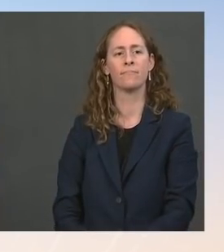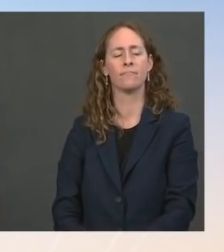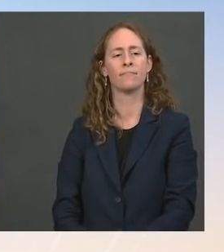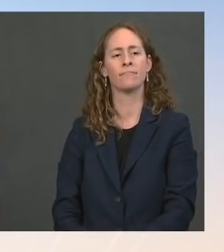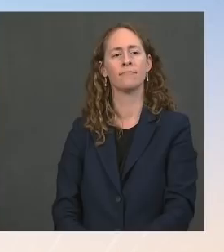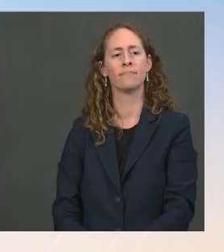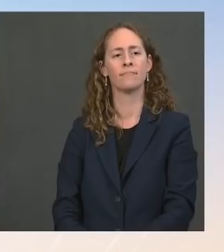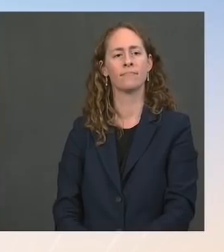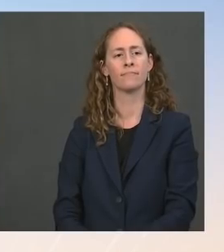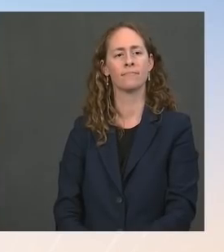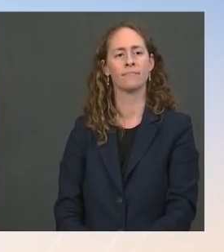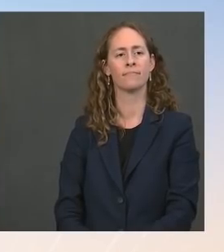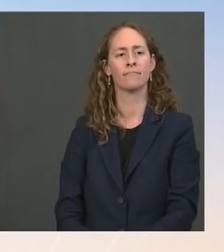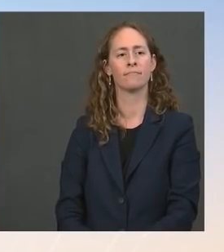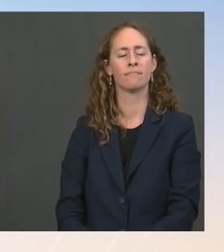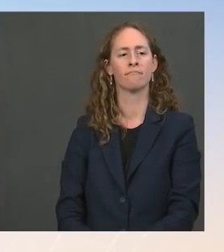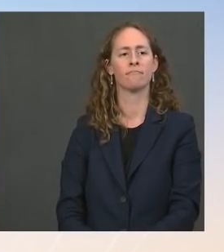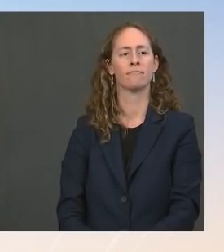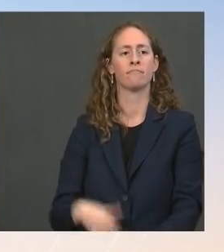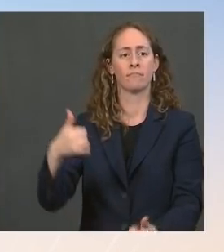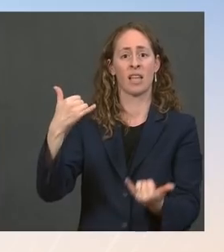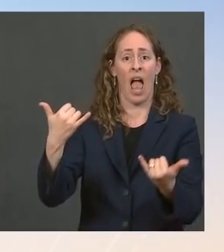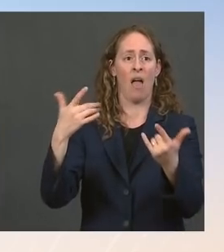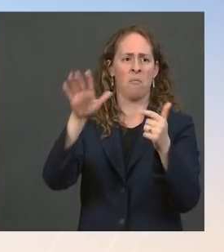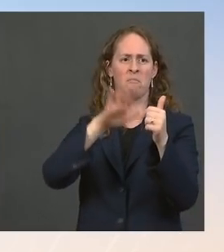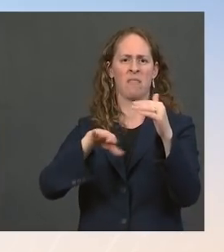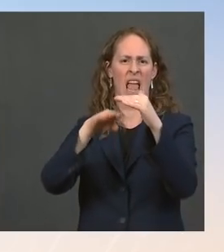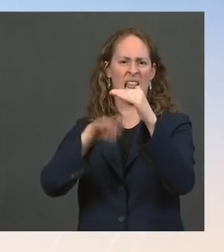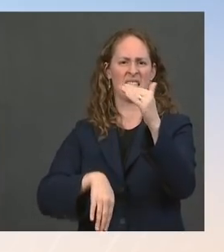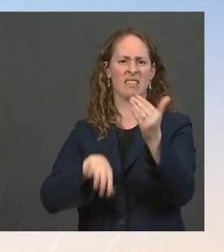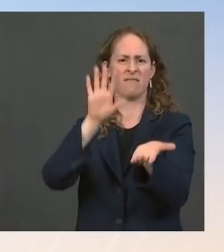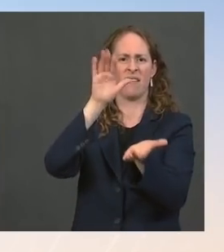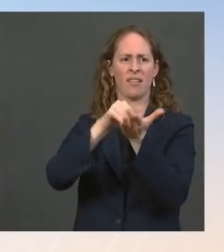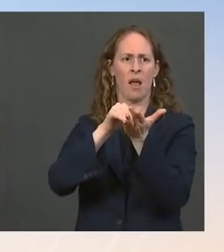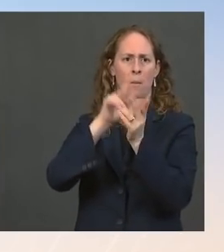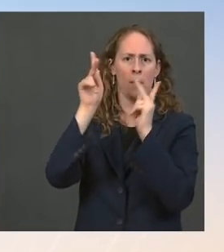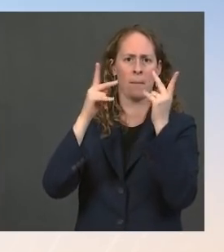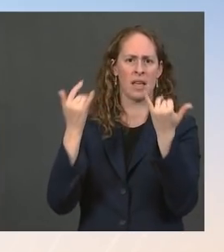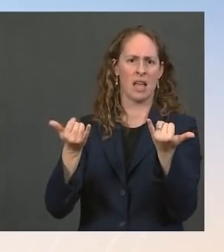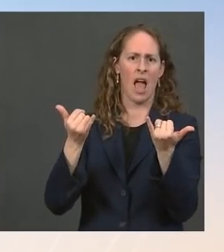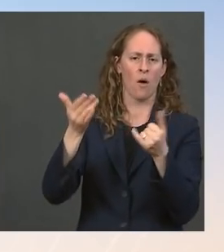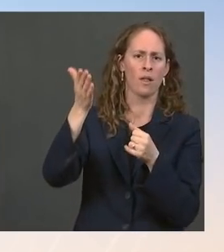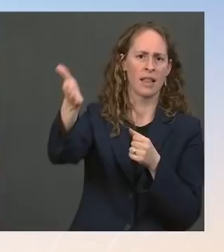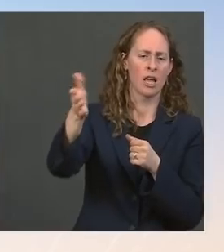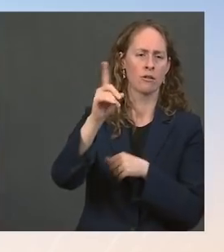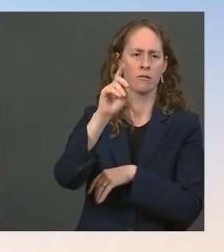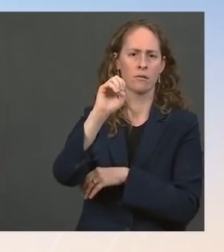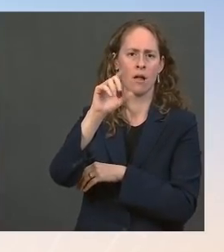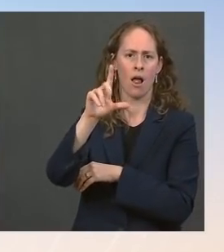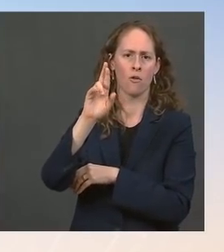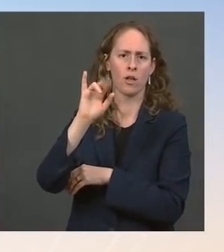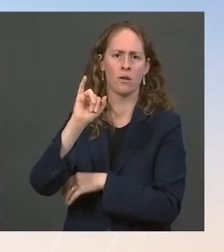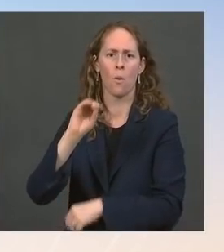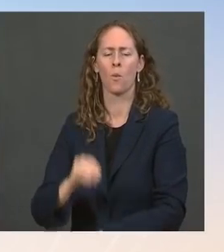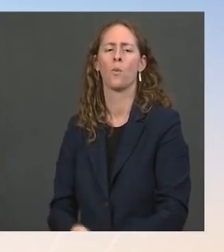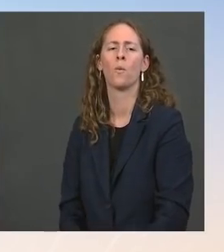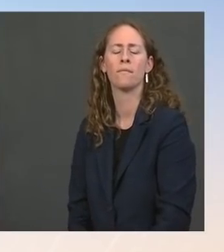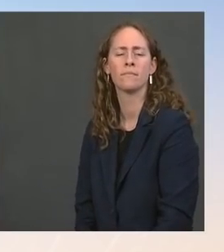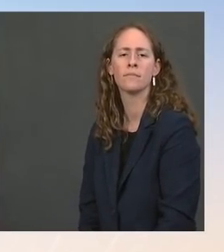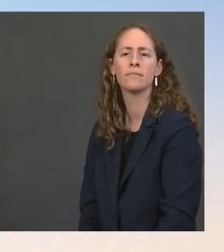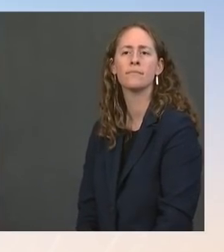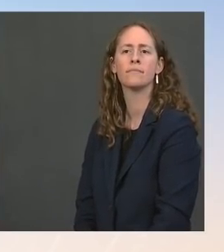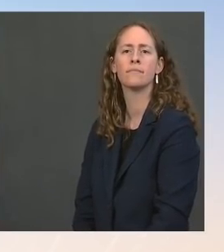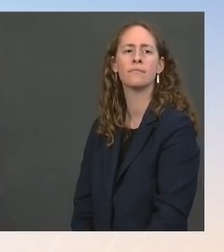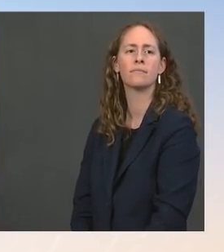5,000 migrants in the Del Rio sector. And I just, can I ask about police reform as well? Sure. Obviously, reports that those, you know, talks are